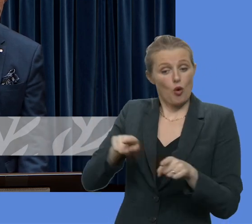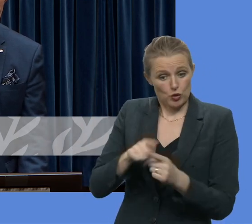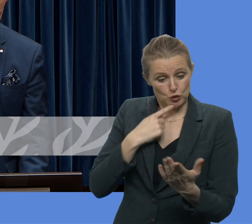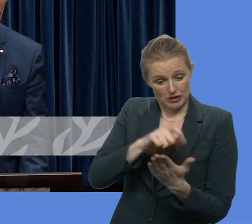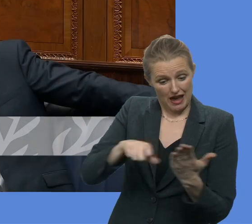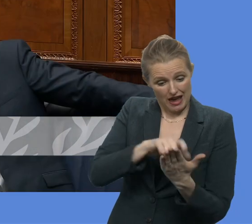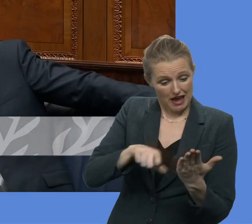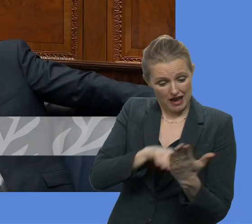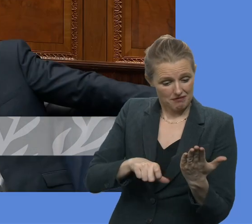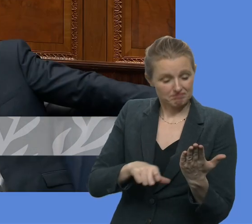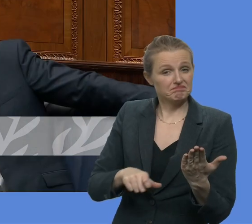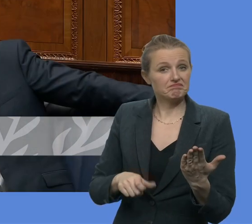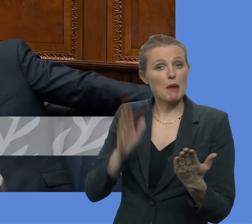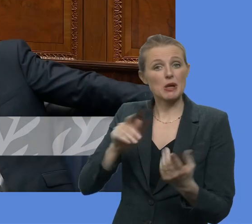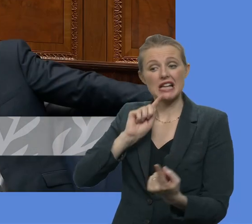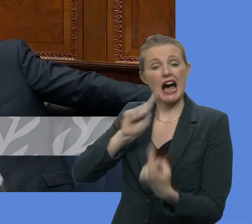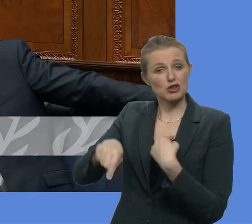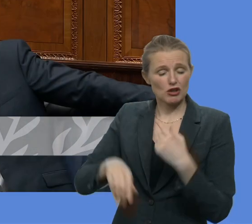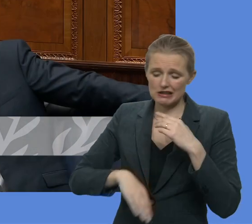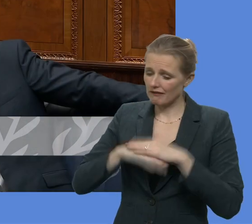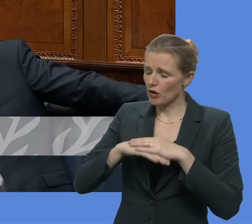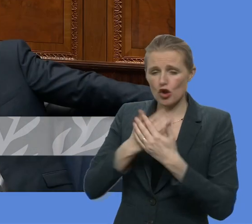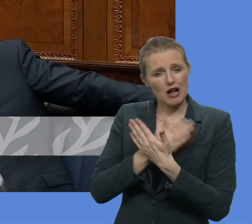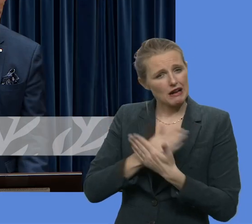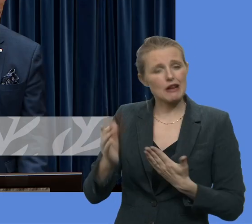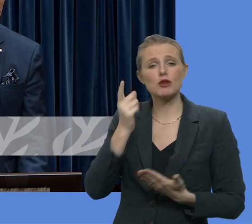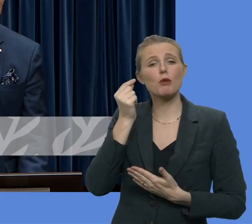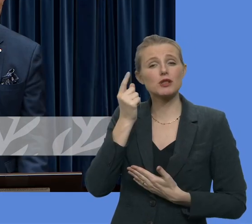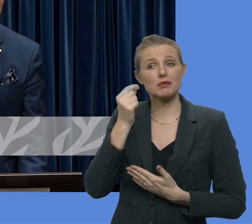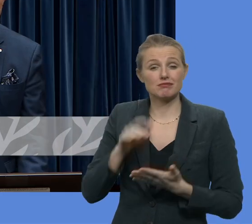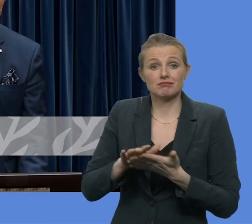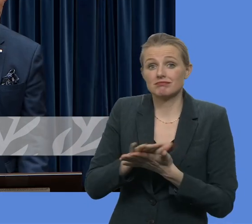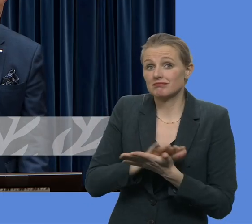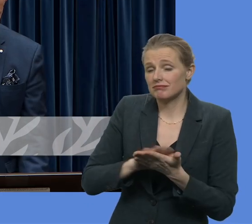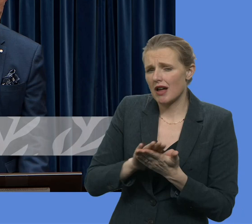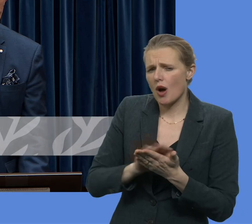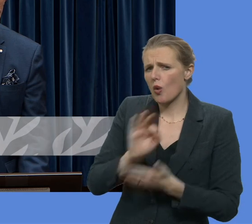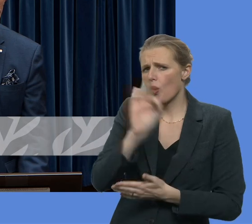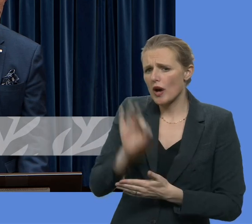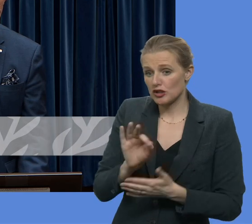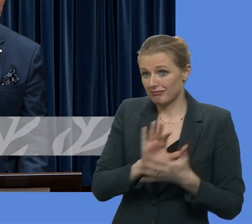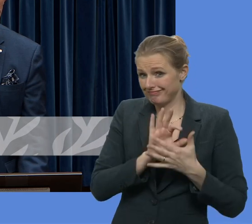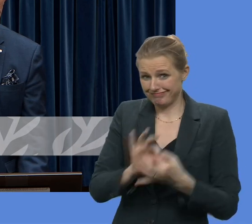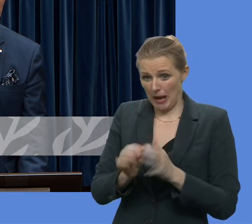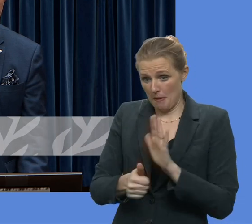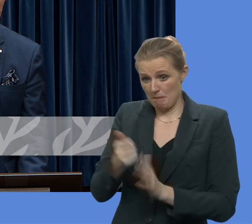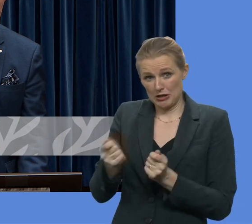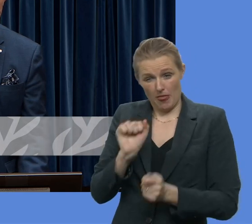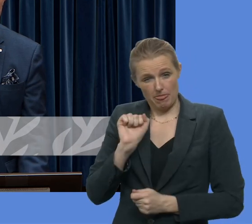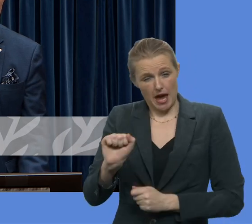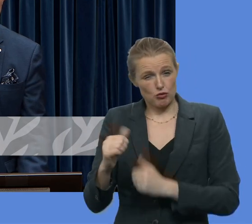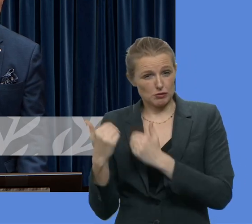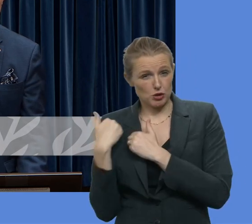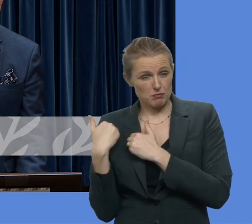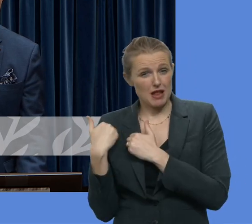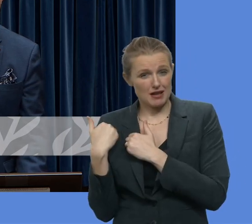be answered as clearly and fully as possible. Therefore, if a question on a matter relating to a minister's responsibilities,